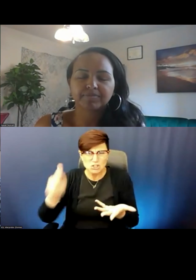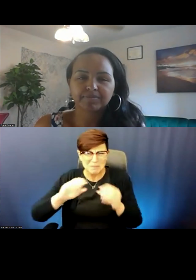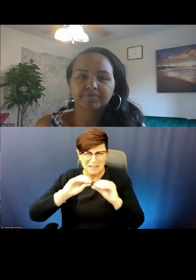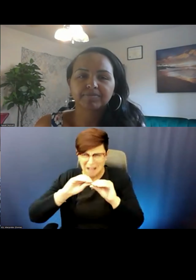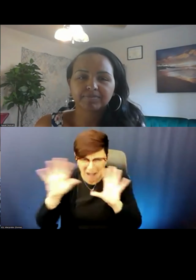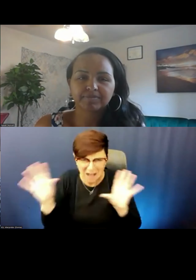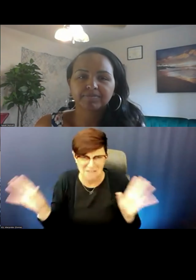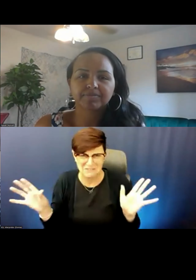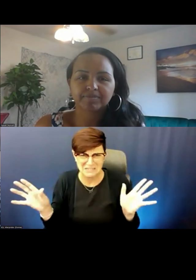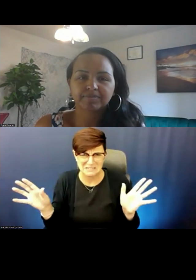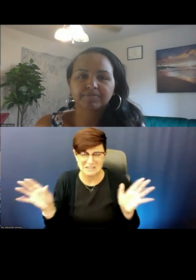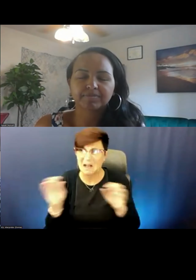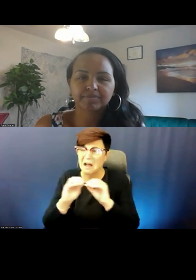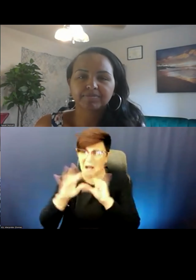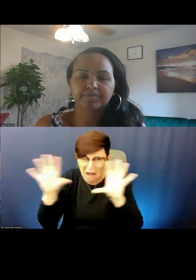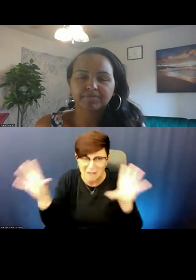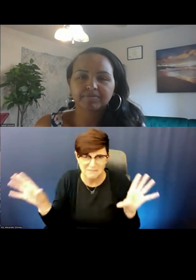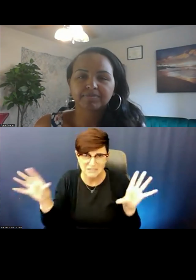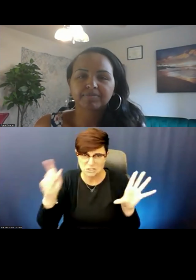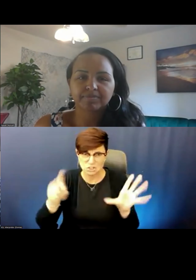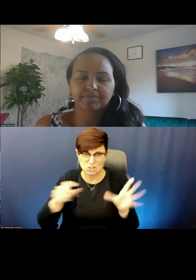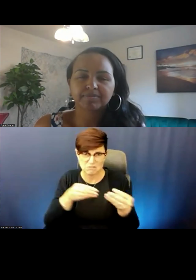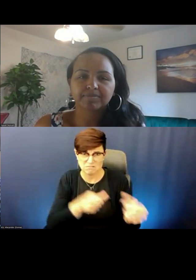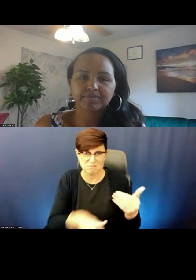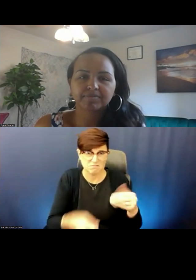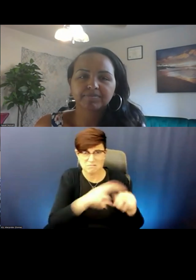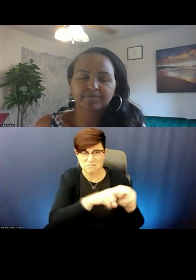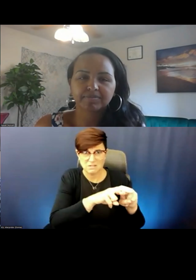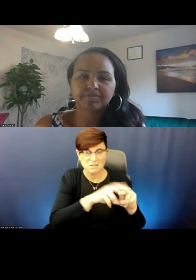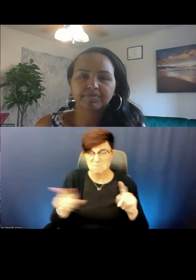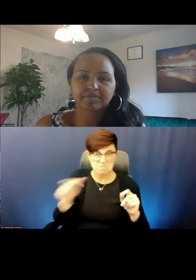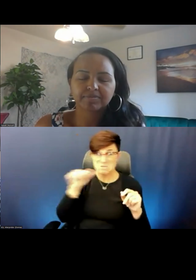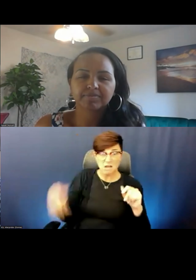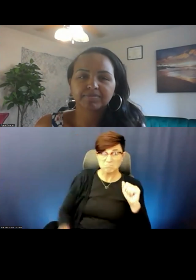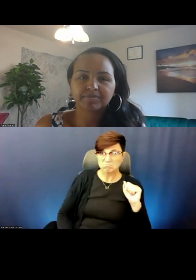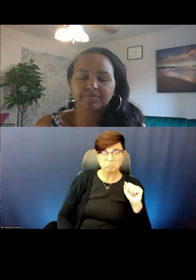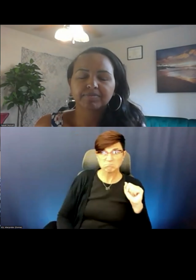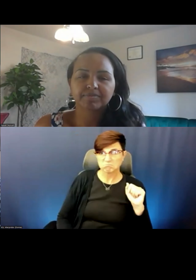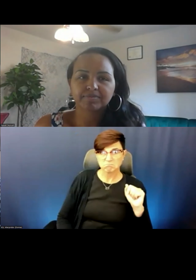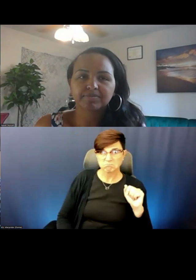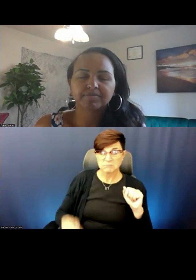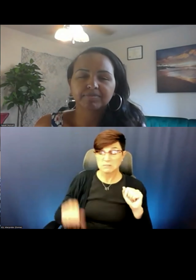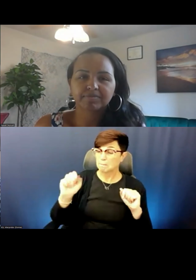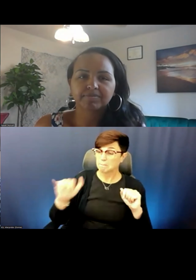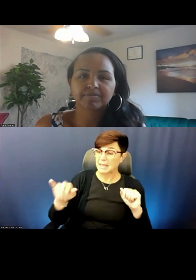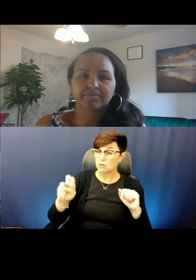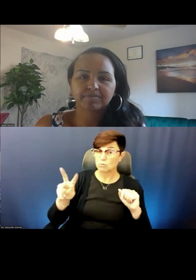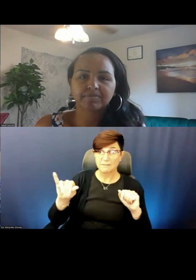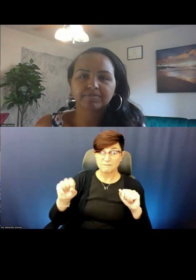it a 2. So much more work could have been done through the May revise. But I mean, could a 1+,